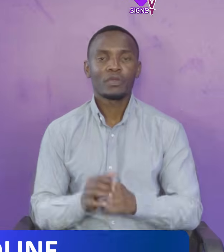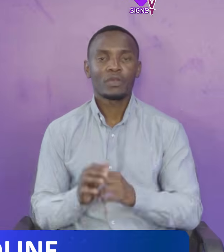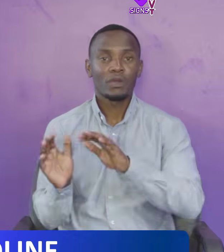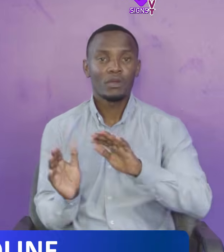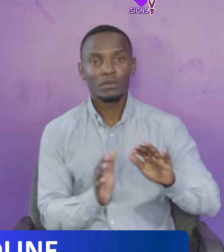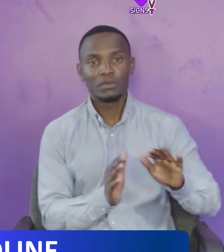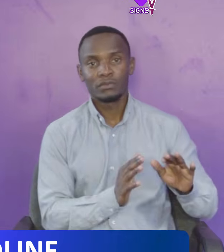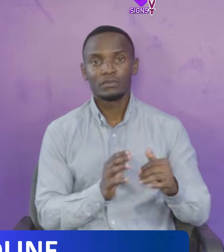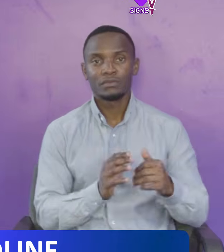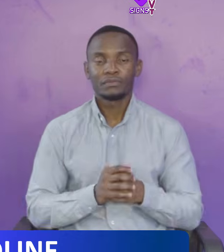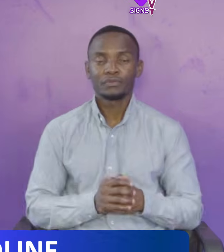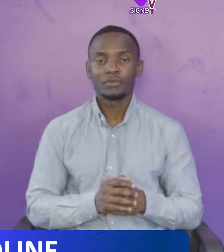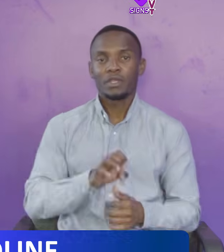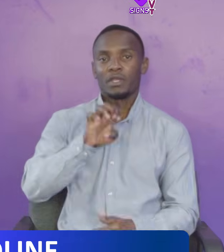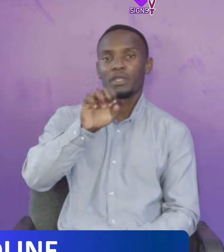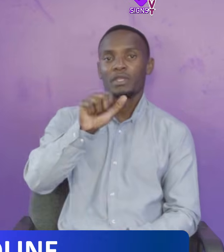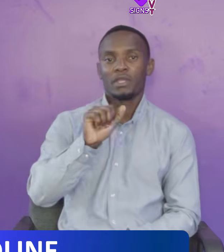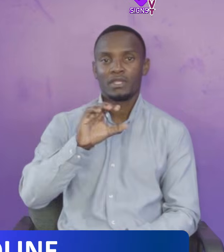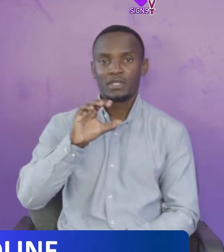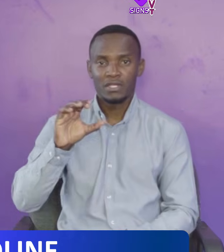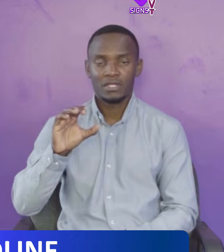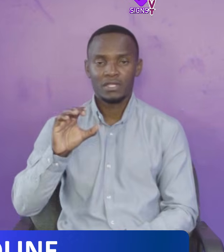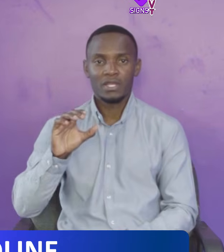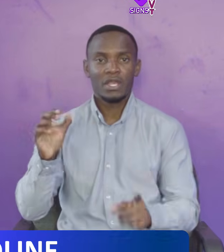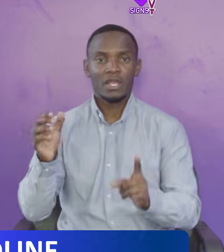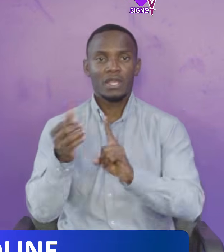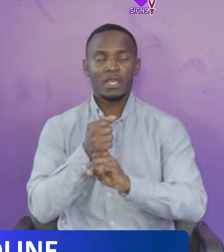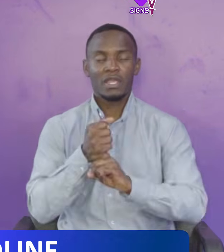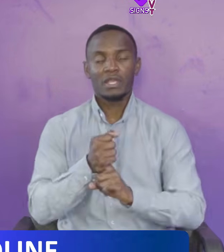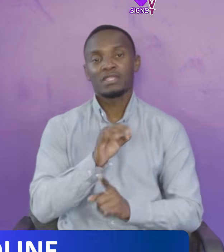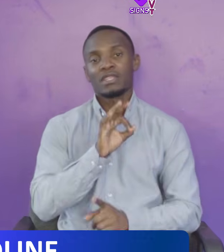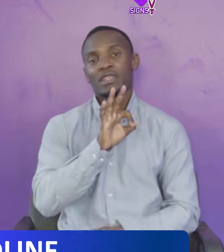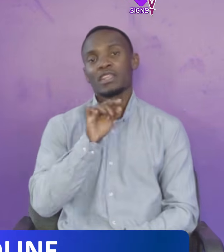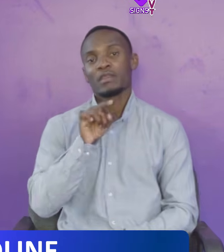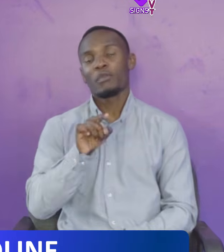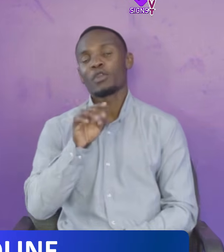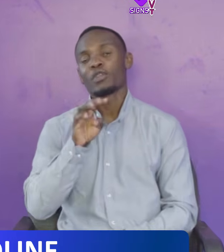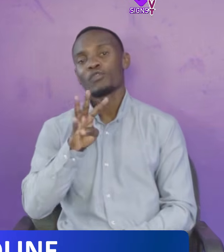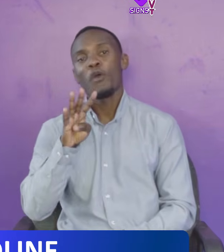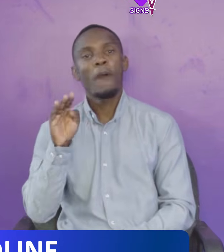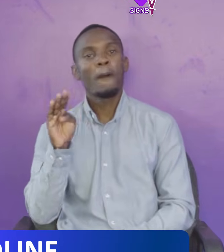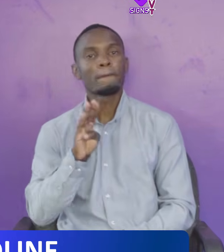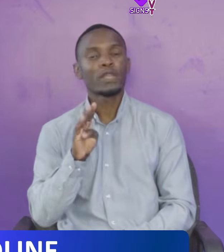That now to EACC recovers 3.4 billion out of